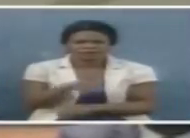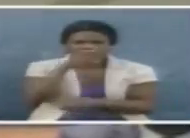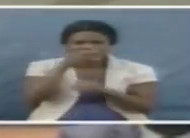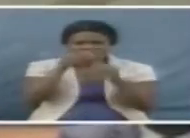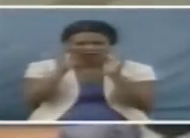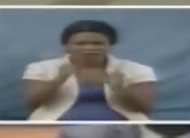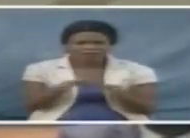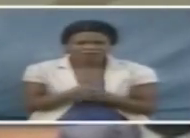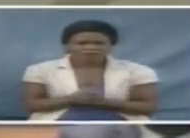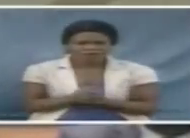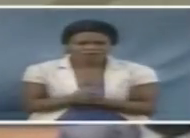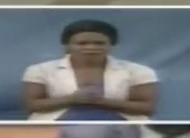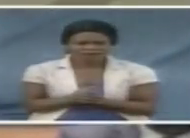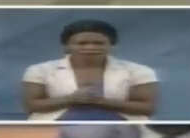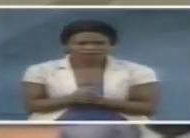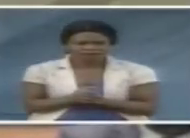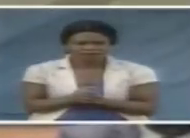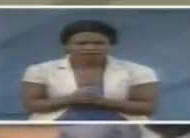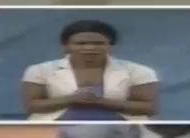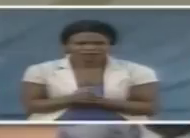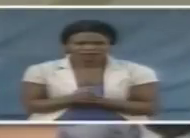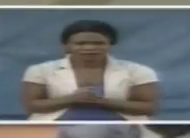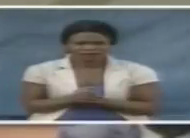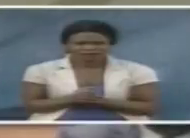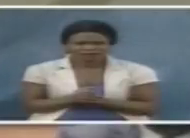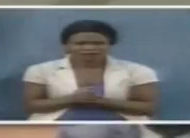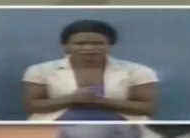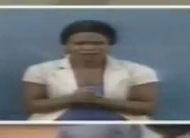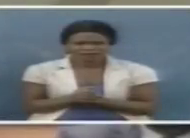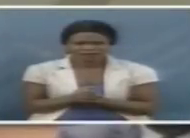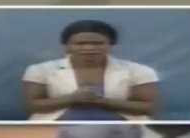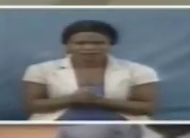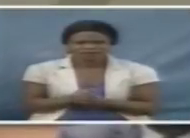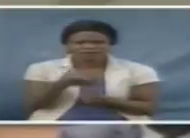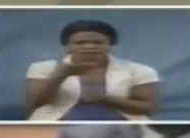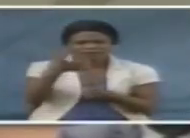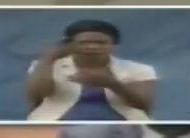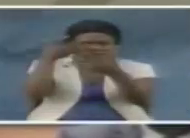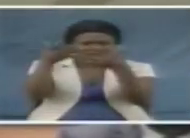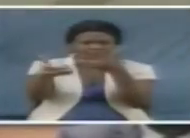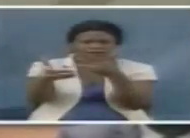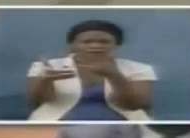the burden on Treasury. Mr. Speaker, as part